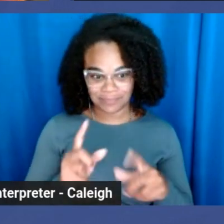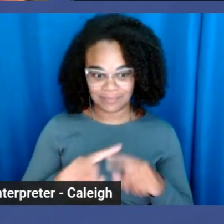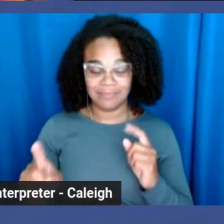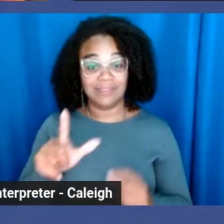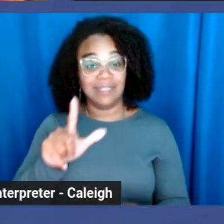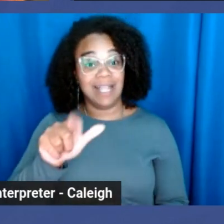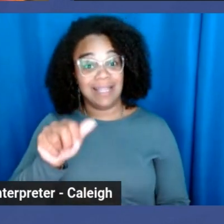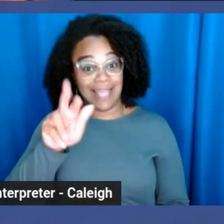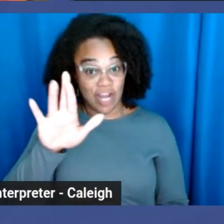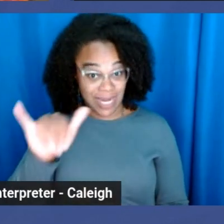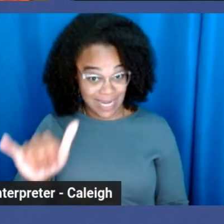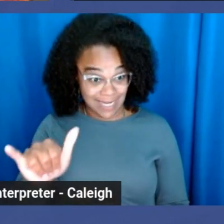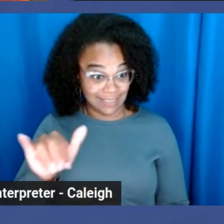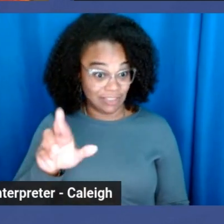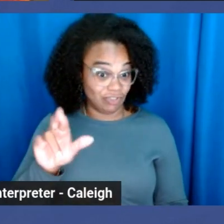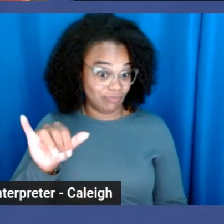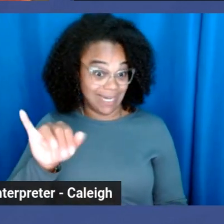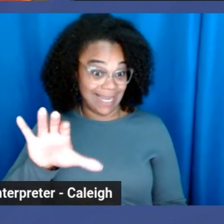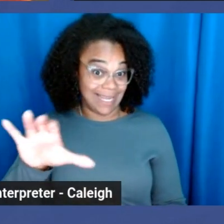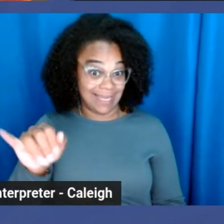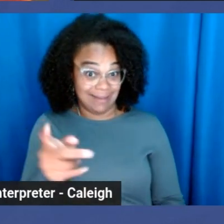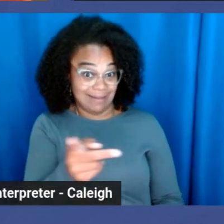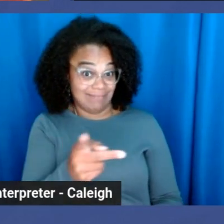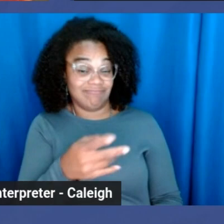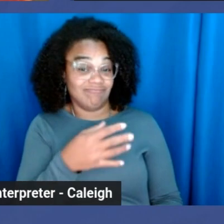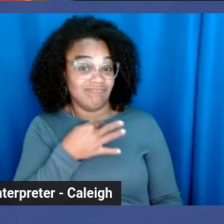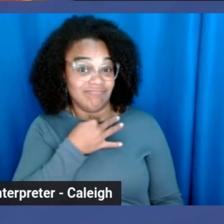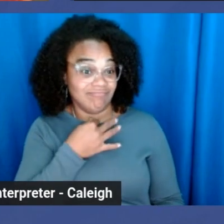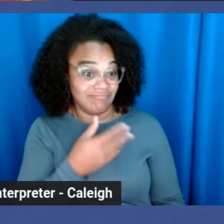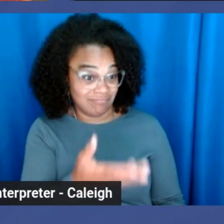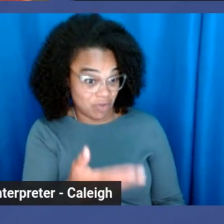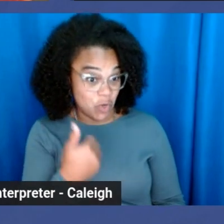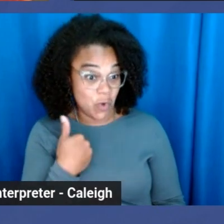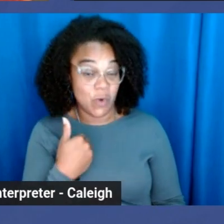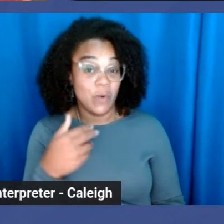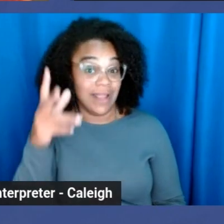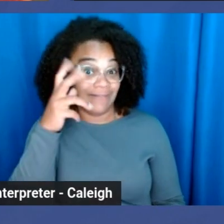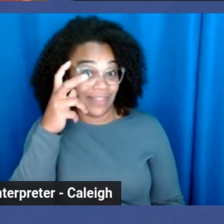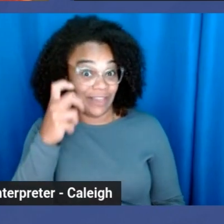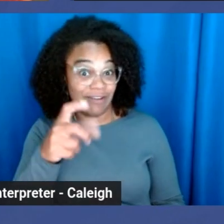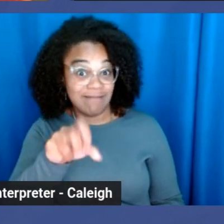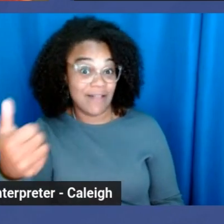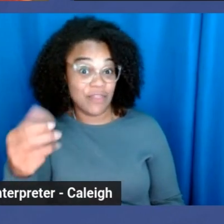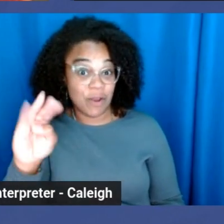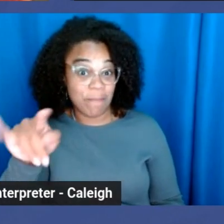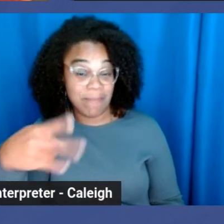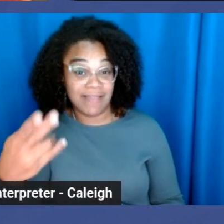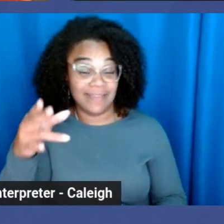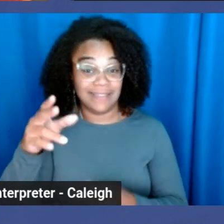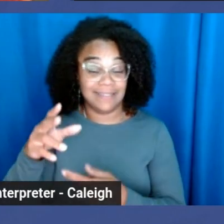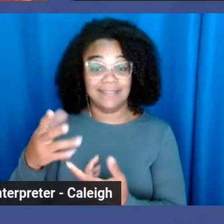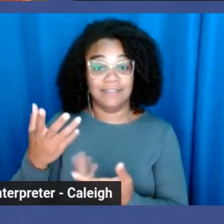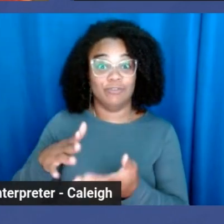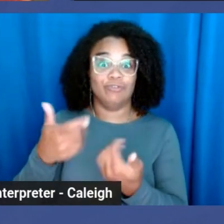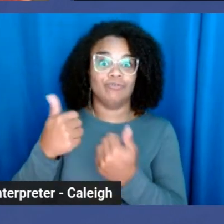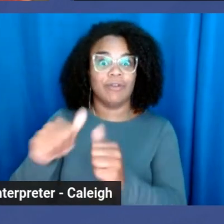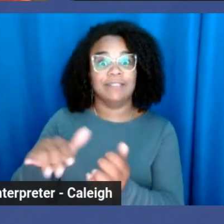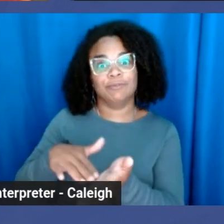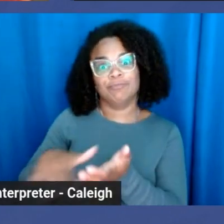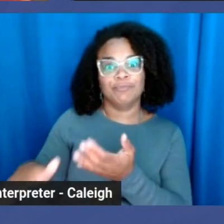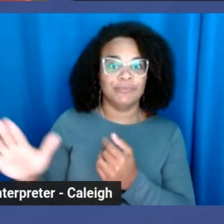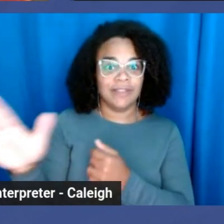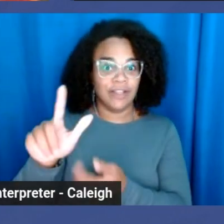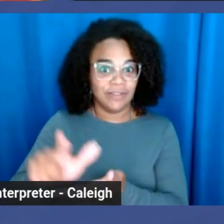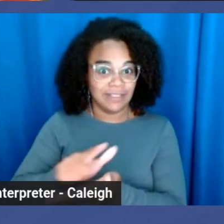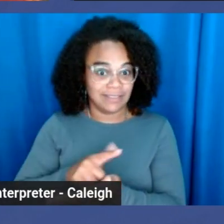Ricky, I'd love to go to you and tell us, are there other myths that you hear to justify this legislation beyond what we've talked about